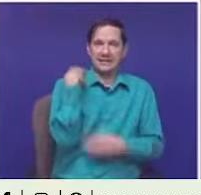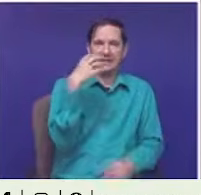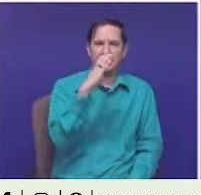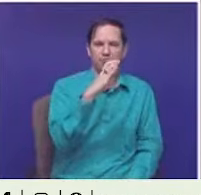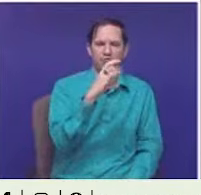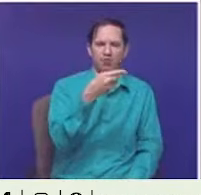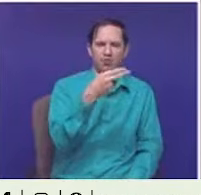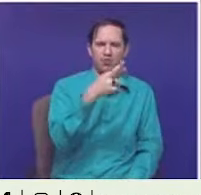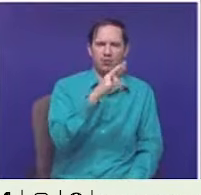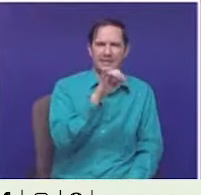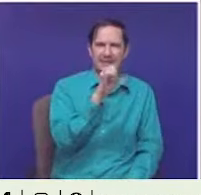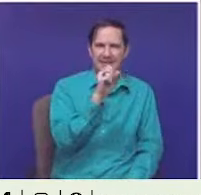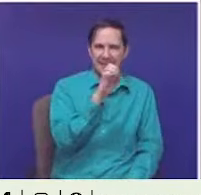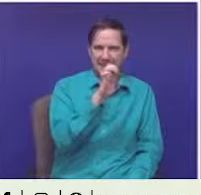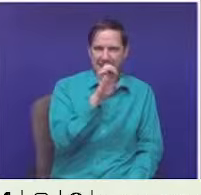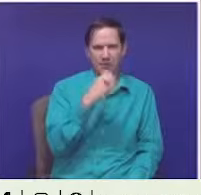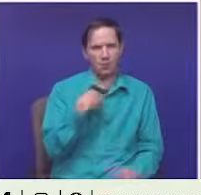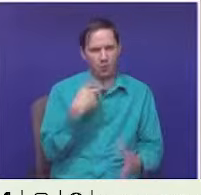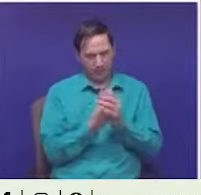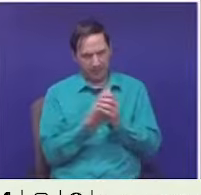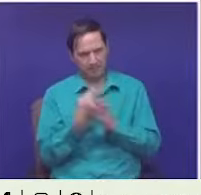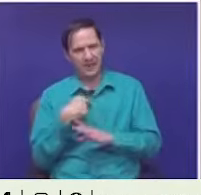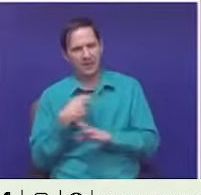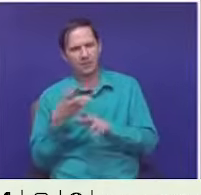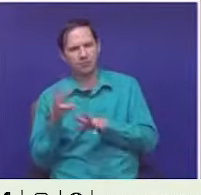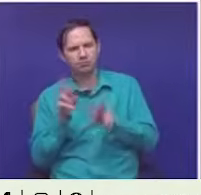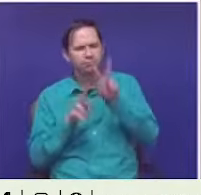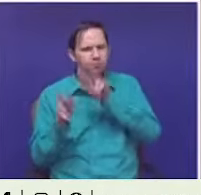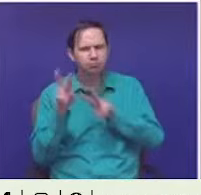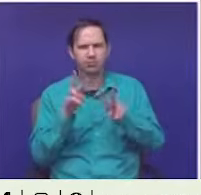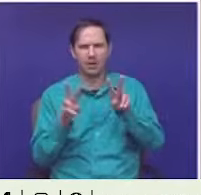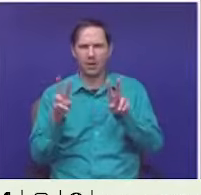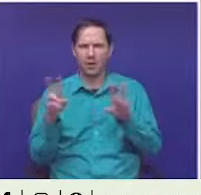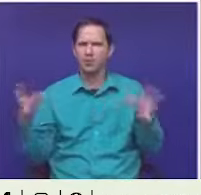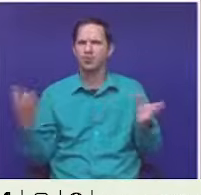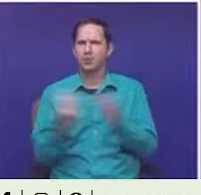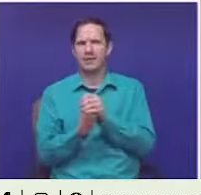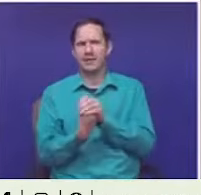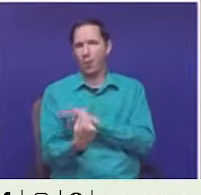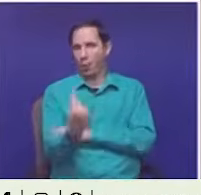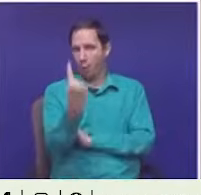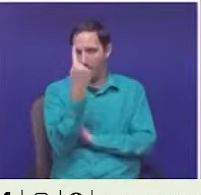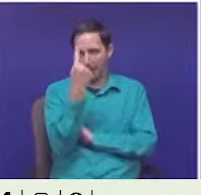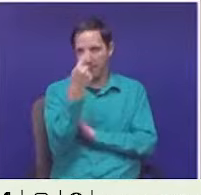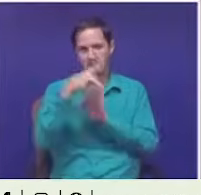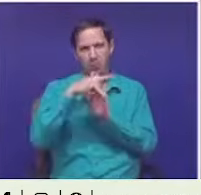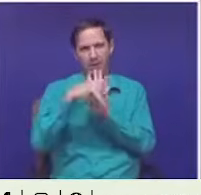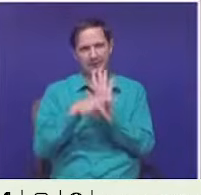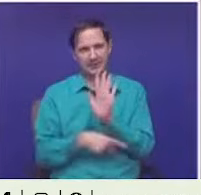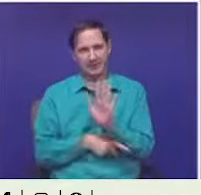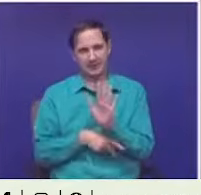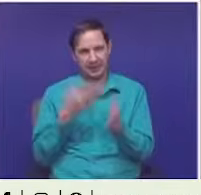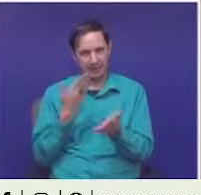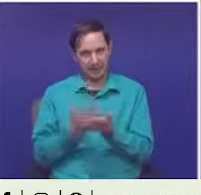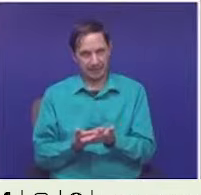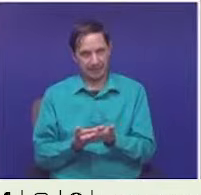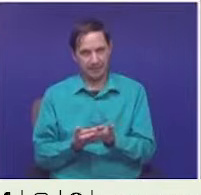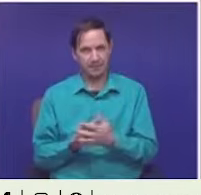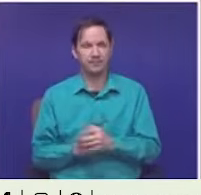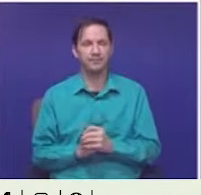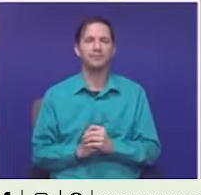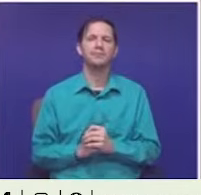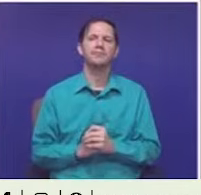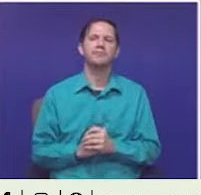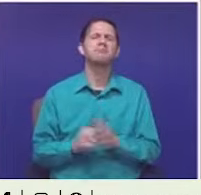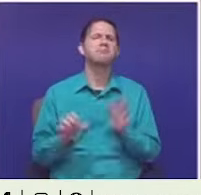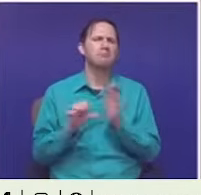uniform policy that we can have. I think it's also important, because we've got this intergovernmental nexus at which we work,